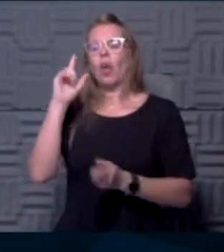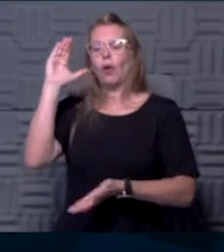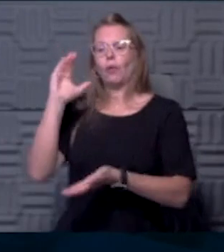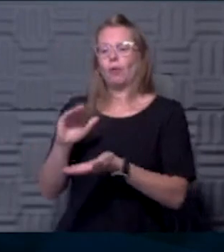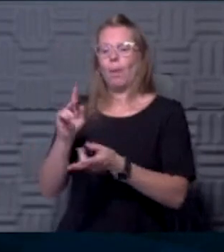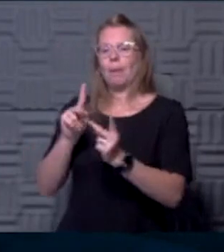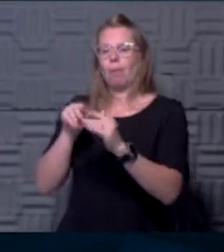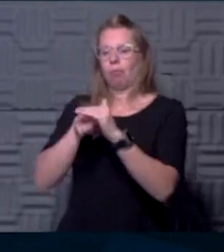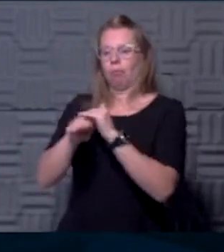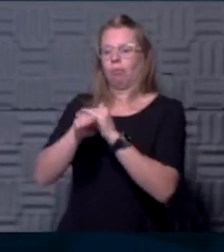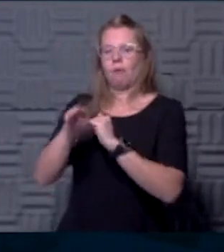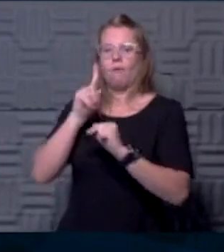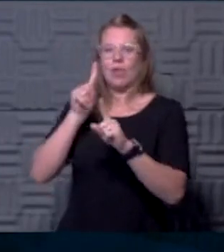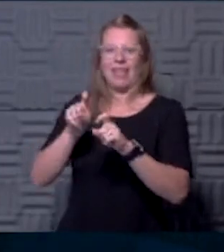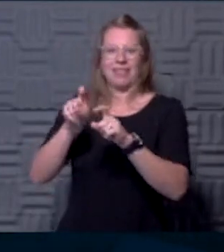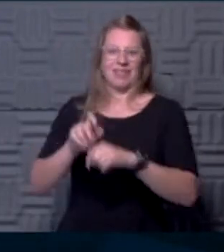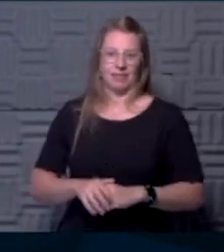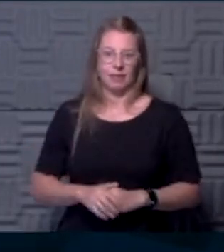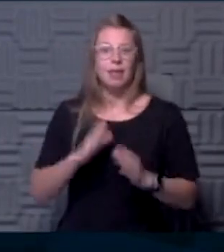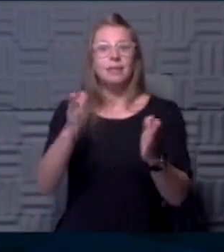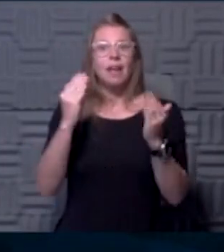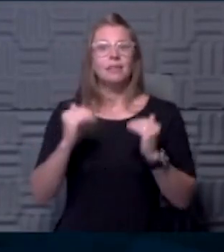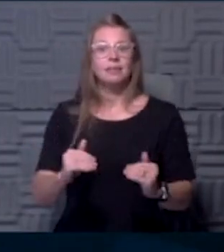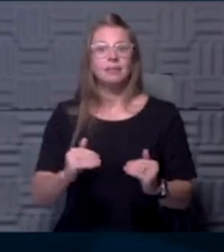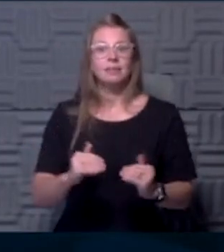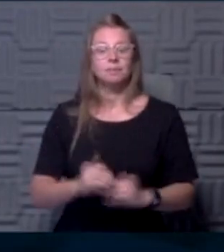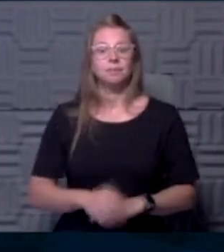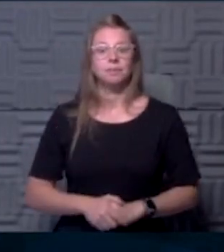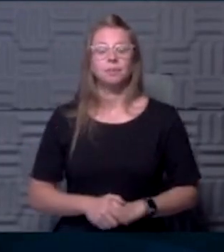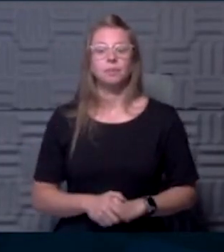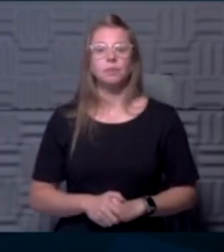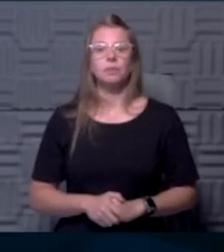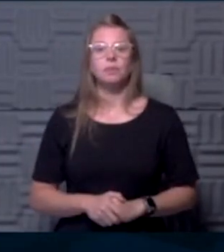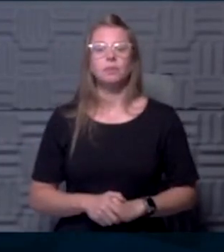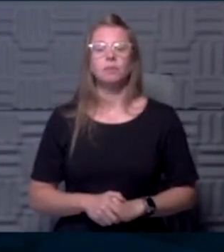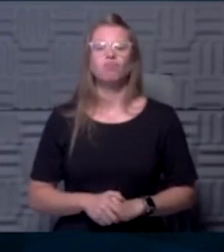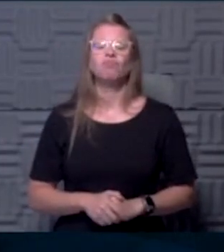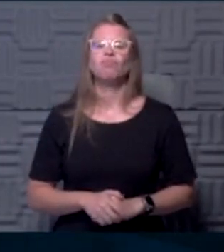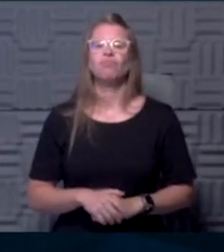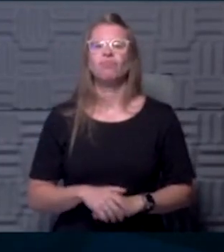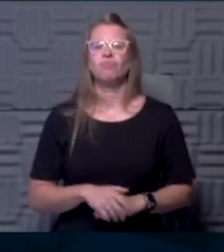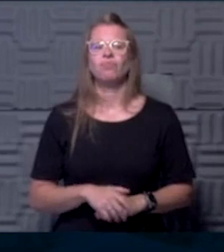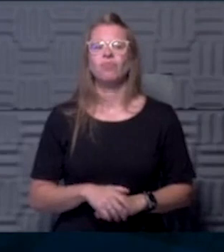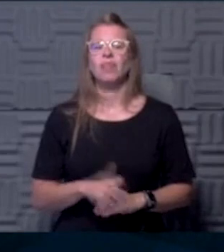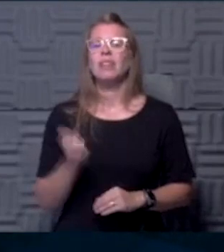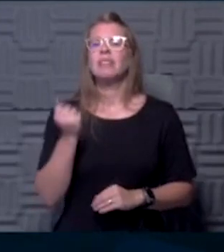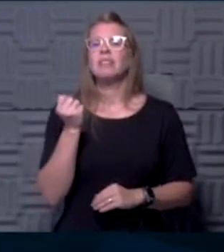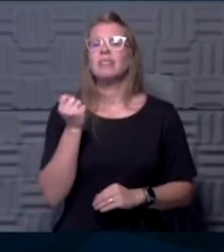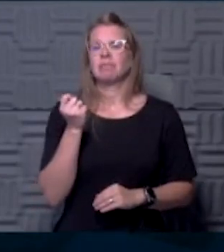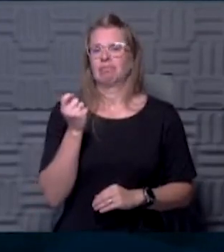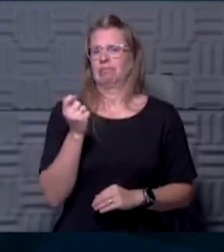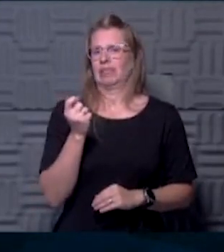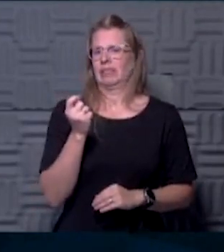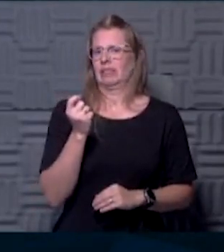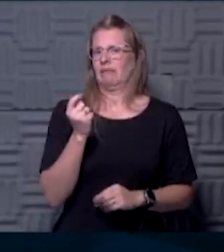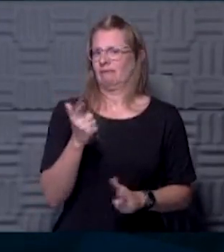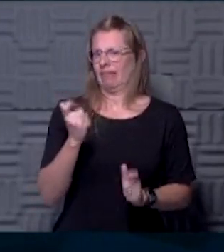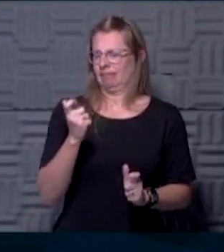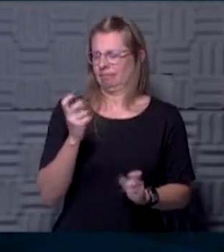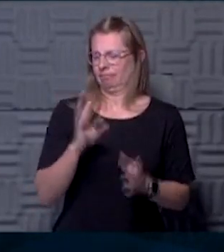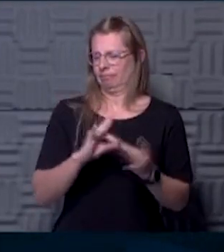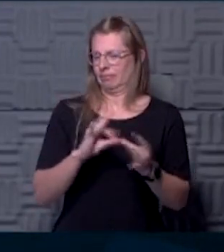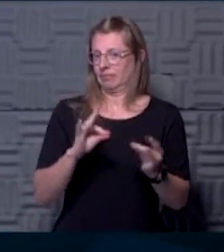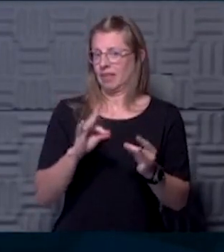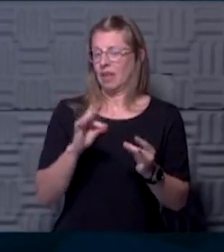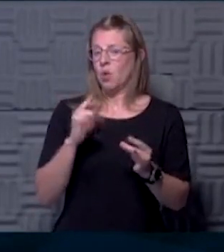coming through to get tested. Next slide, please. Just want to quickly say that we ask everyone